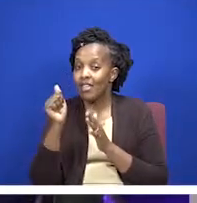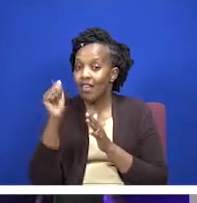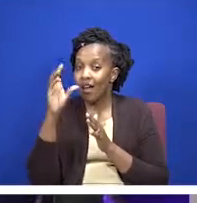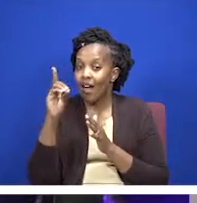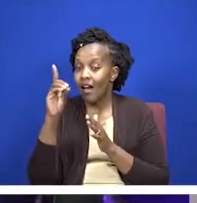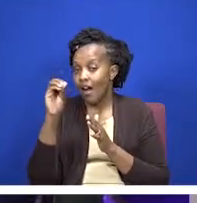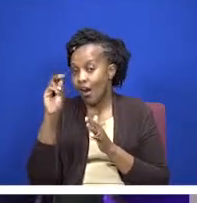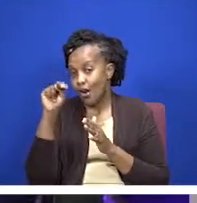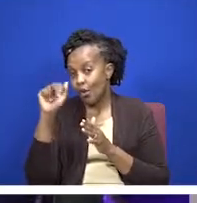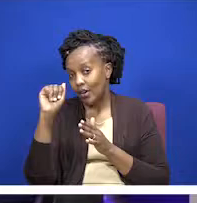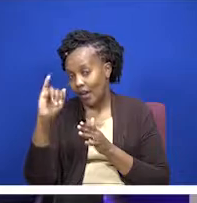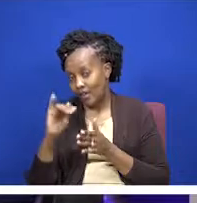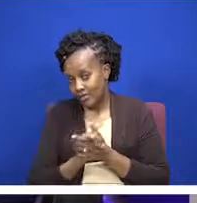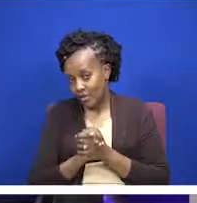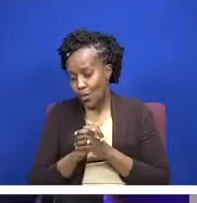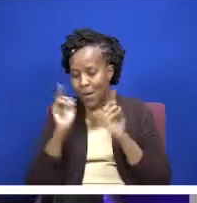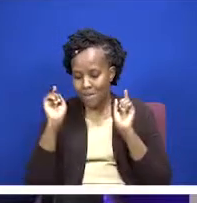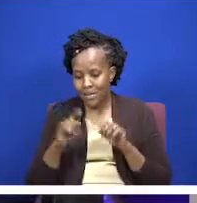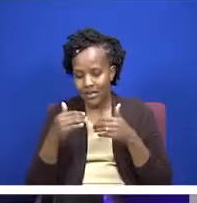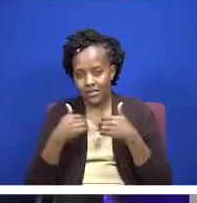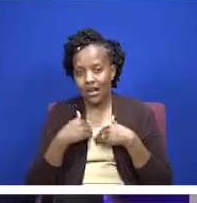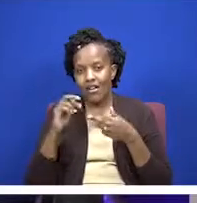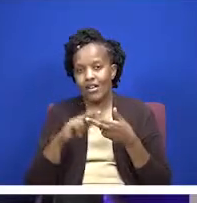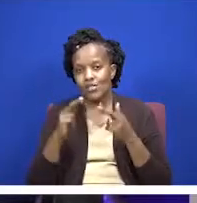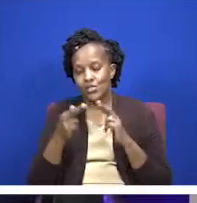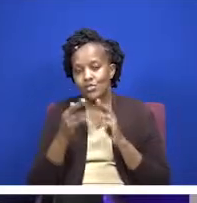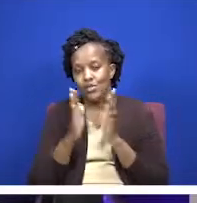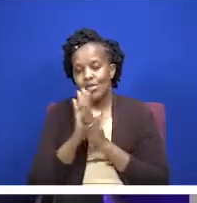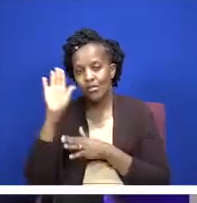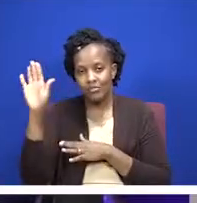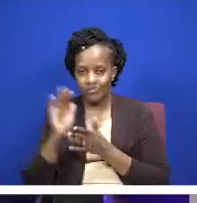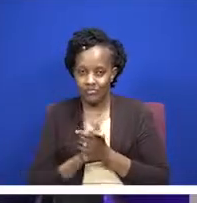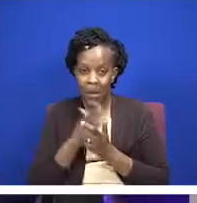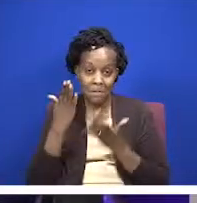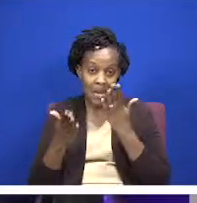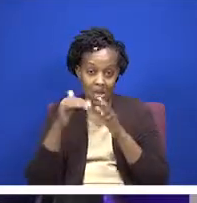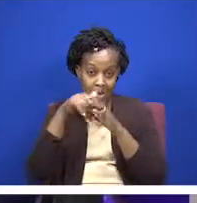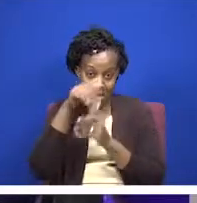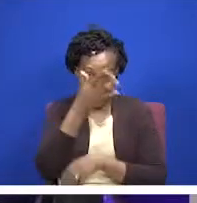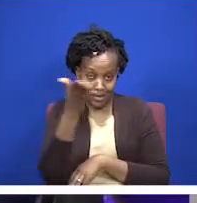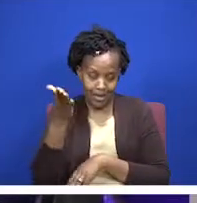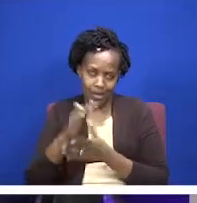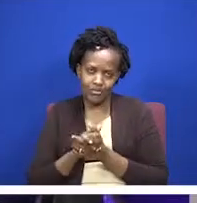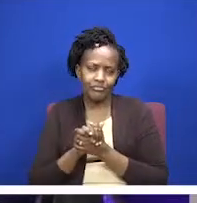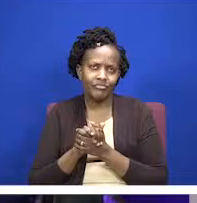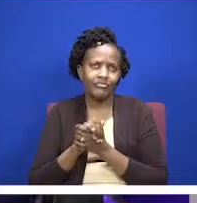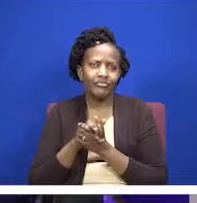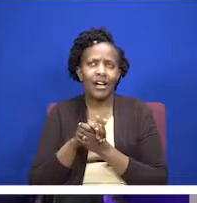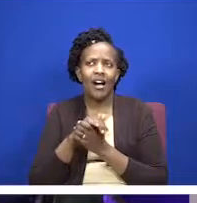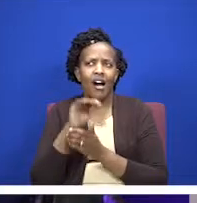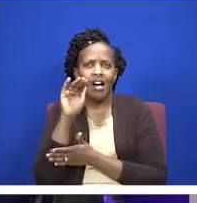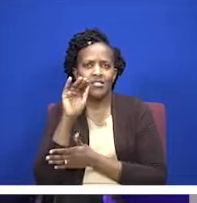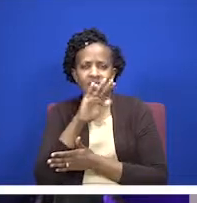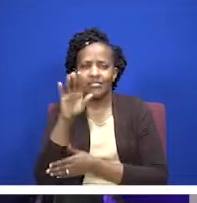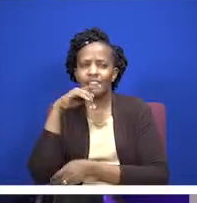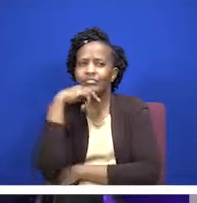we need to have a perfect relationship between us and him. Perhaps you are outside there and you're asking yourself,